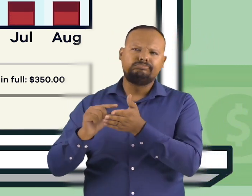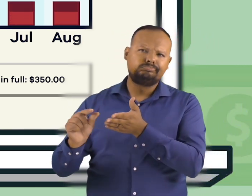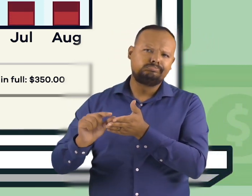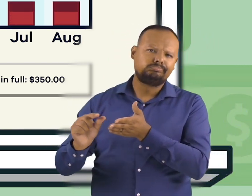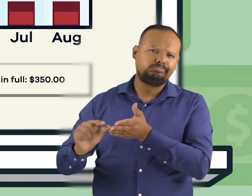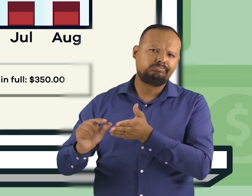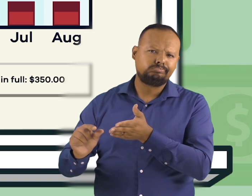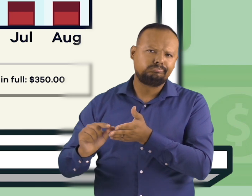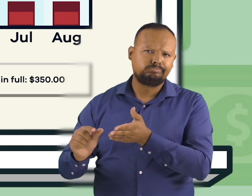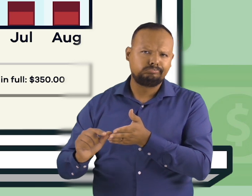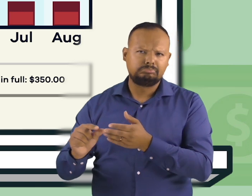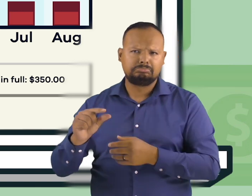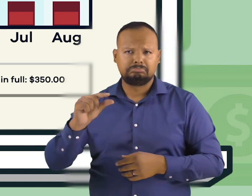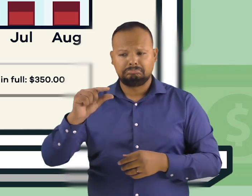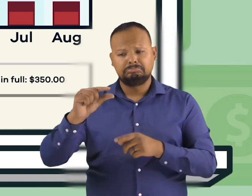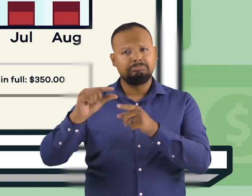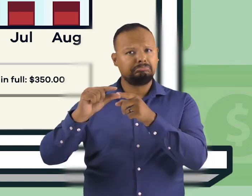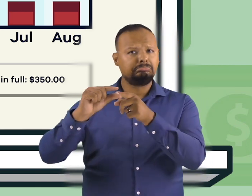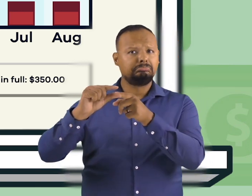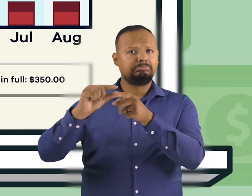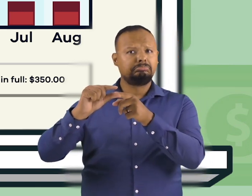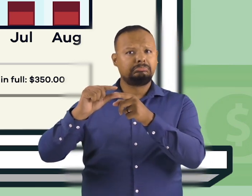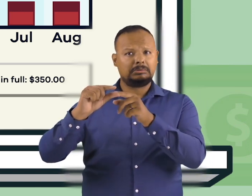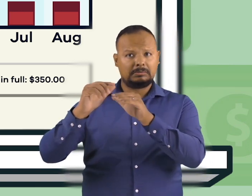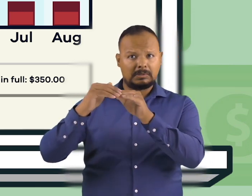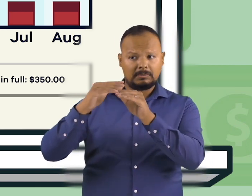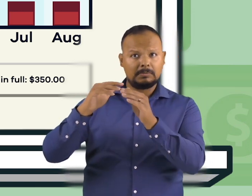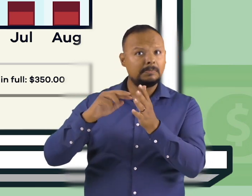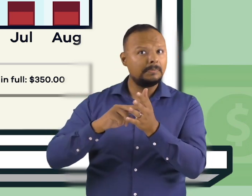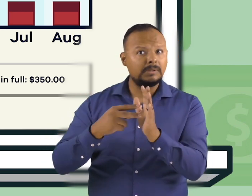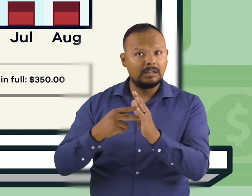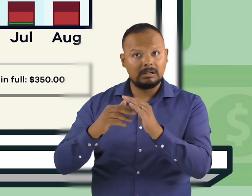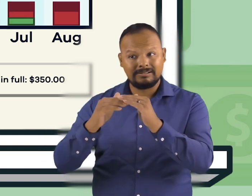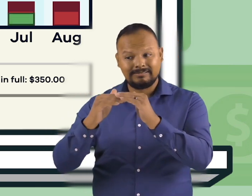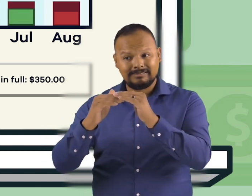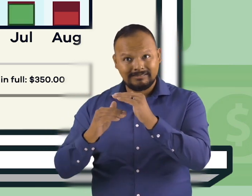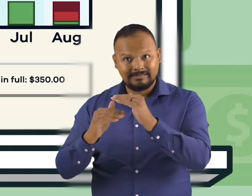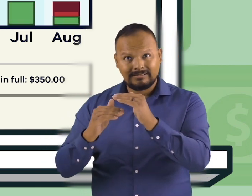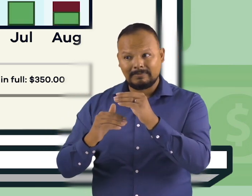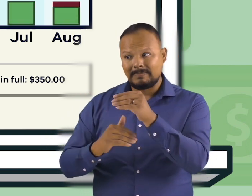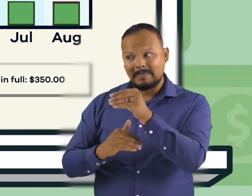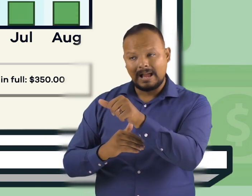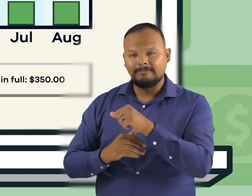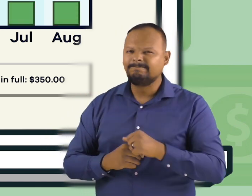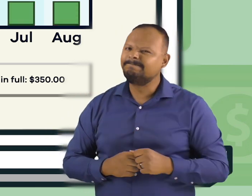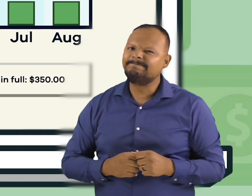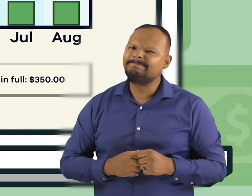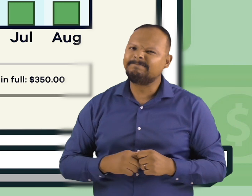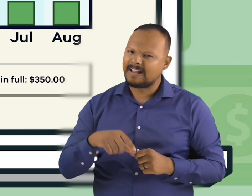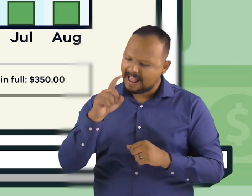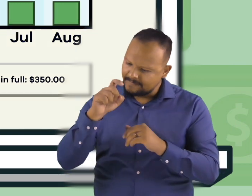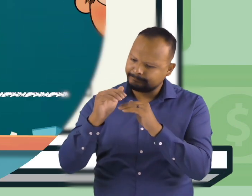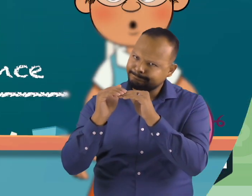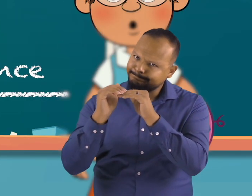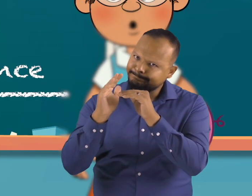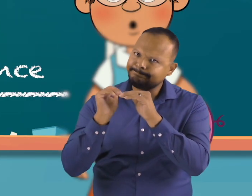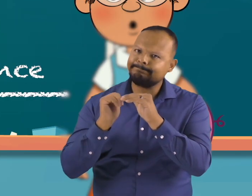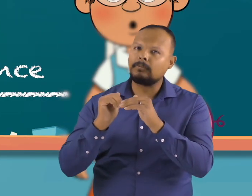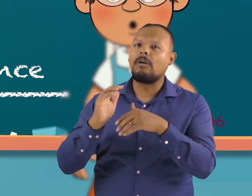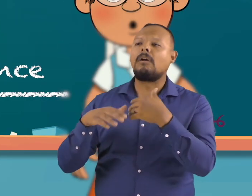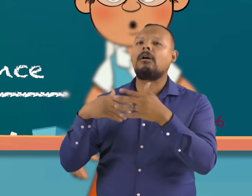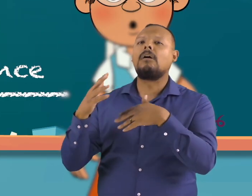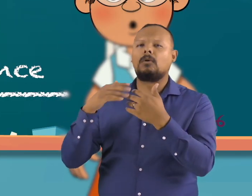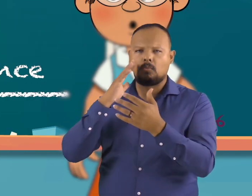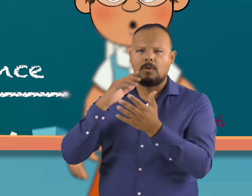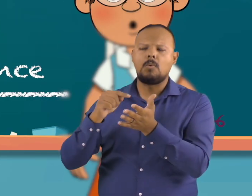spend which is the least amount you can pay the lender back each month to reduce your debt credit